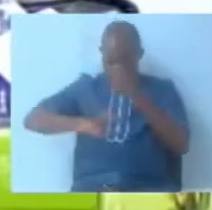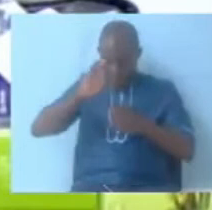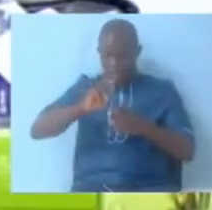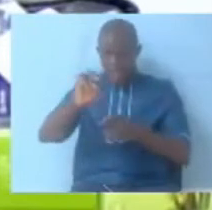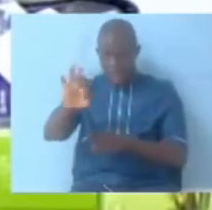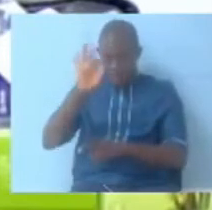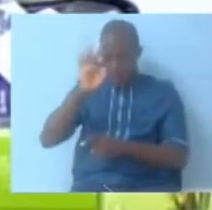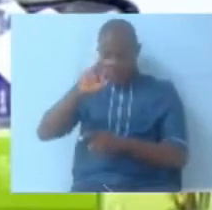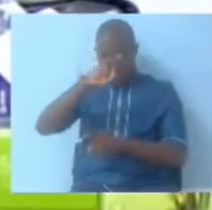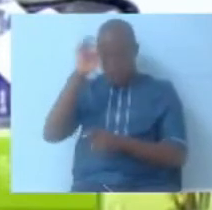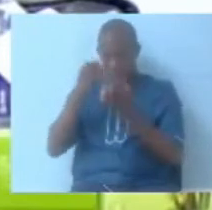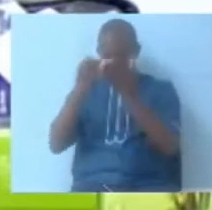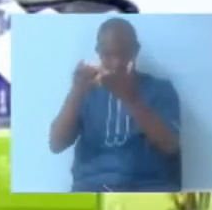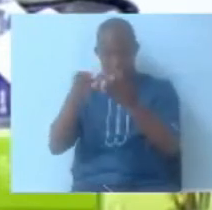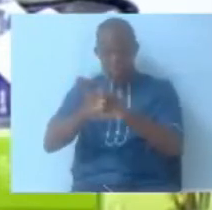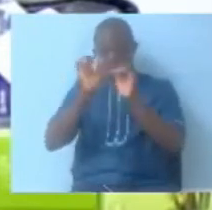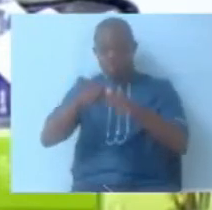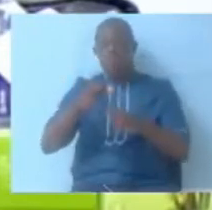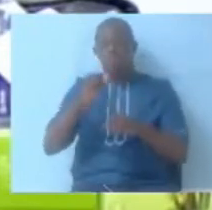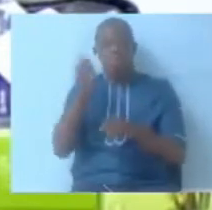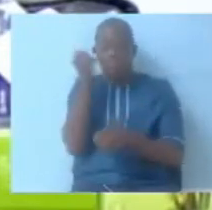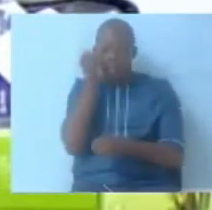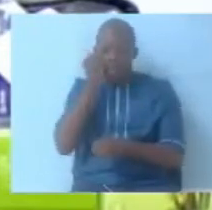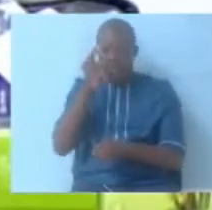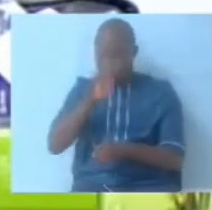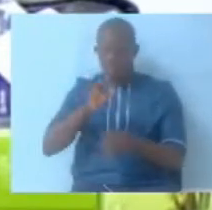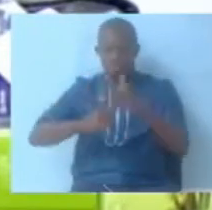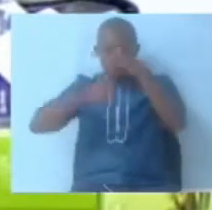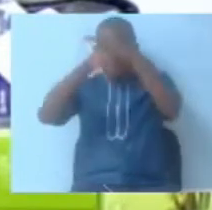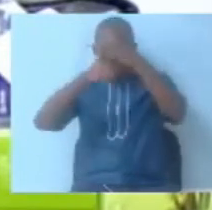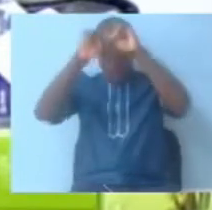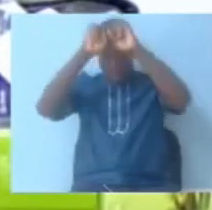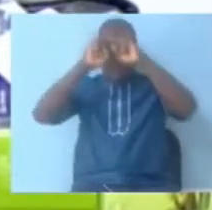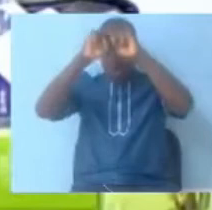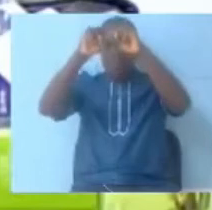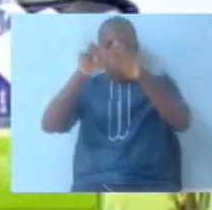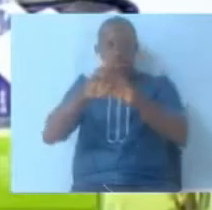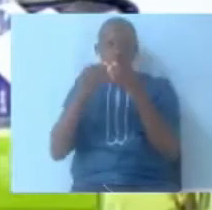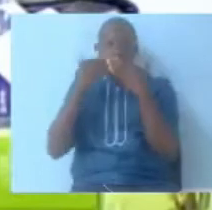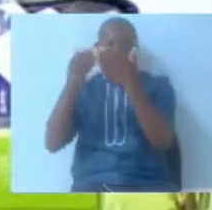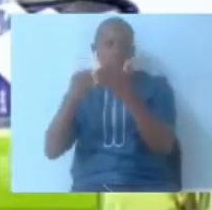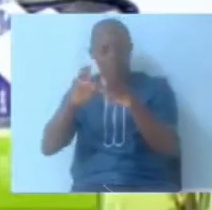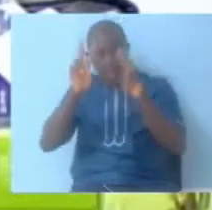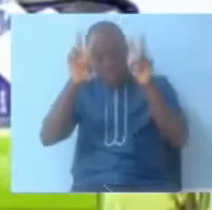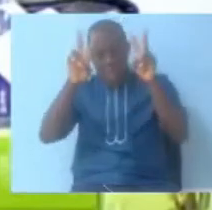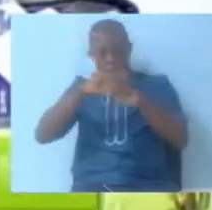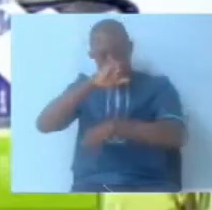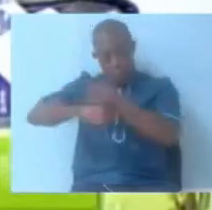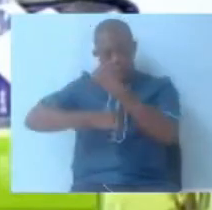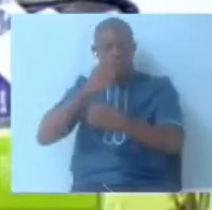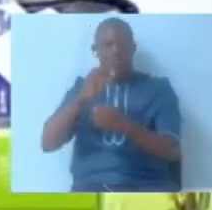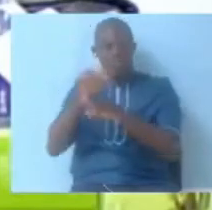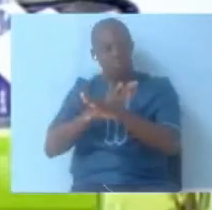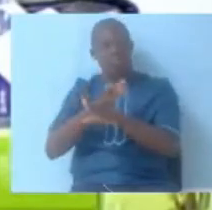kata aifero ke hanufo, ayinyingani yoni hammo dundi akafunyoko no memu president wala musoti watumo, Madam